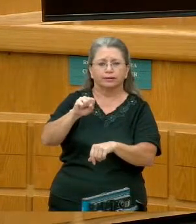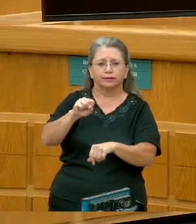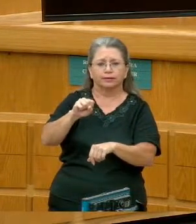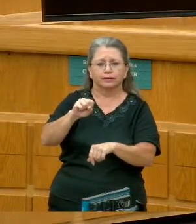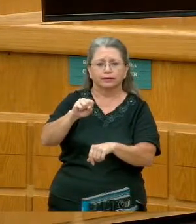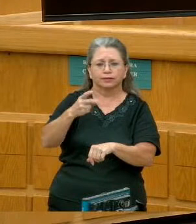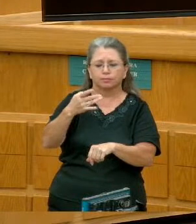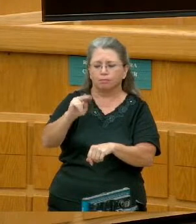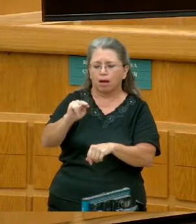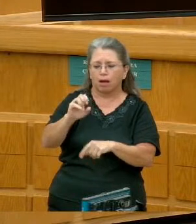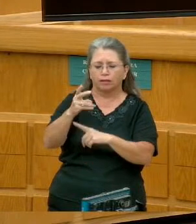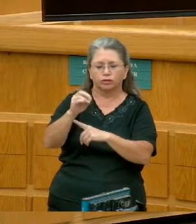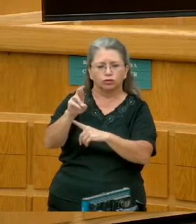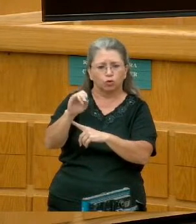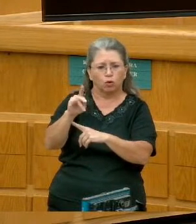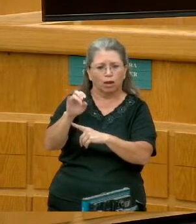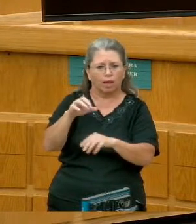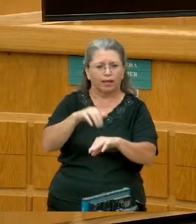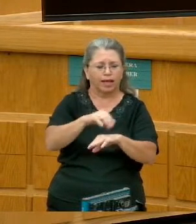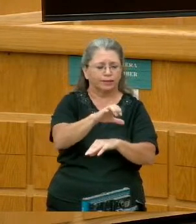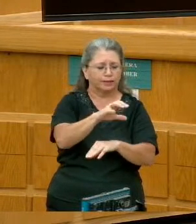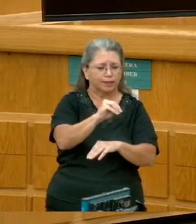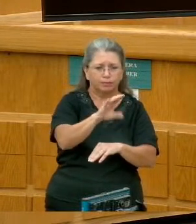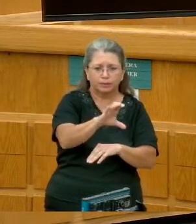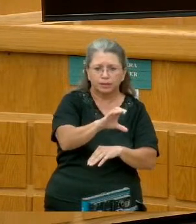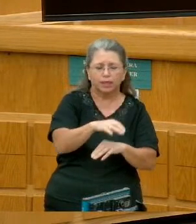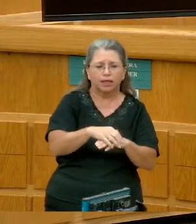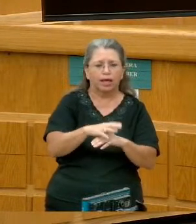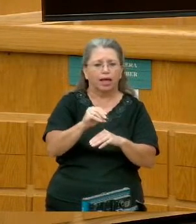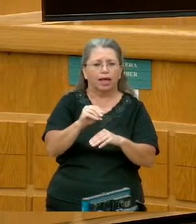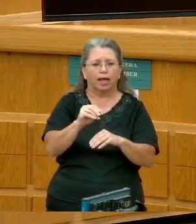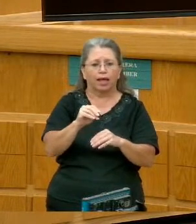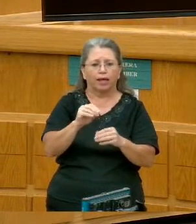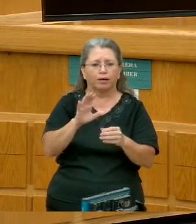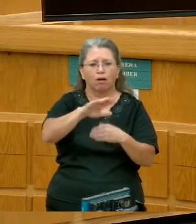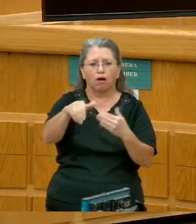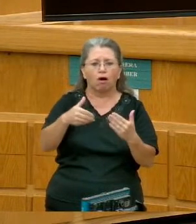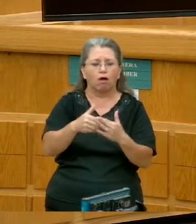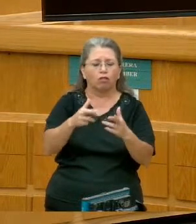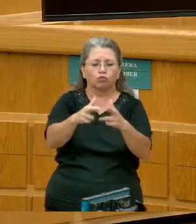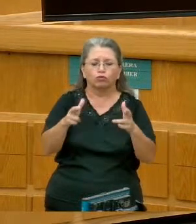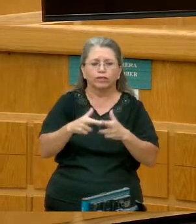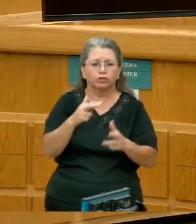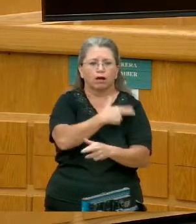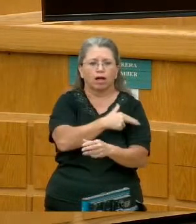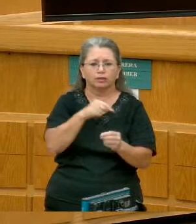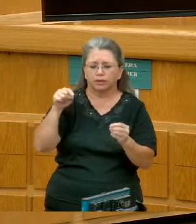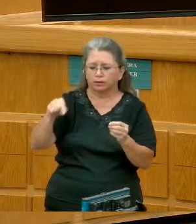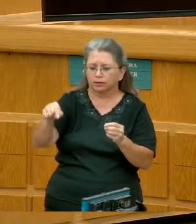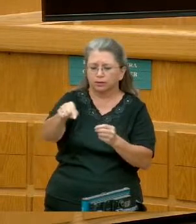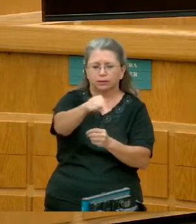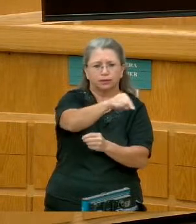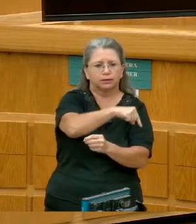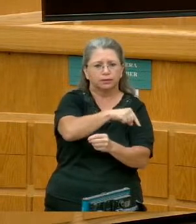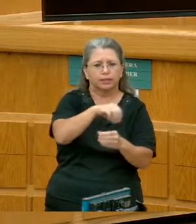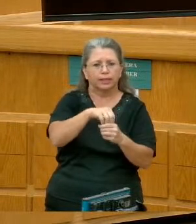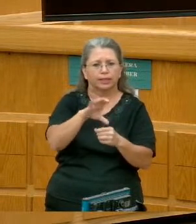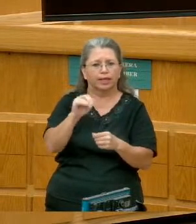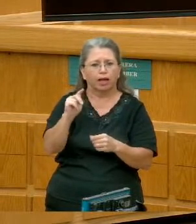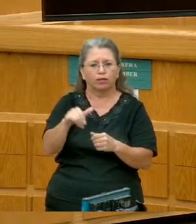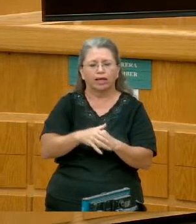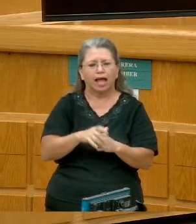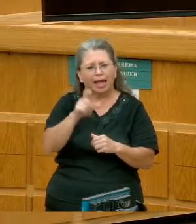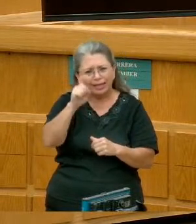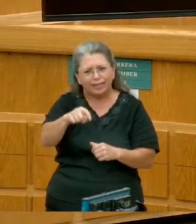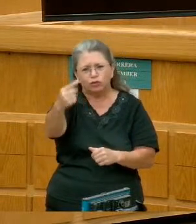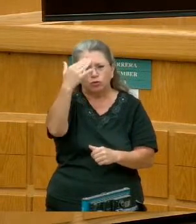CCMC, and throughout Nueces County's greater extended area in our regional hospitals. And I need you to know that.